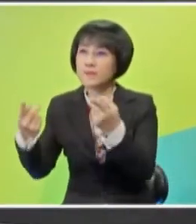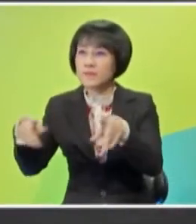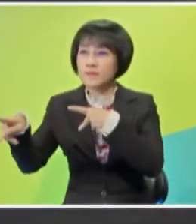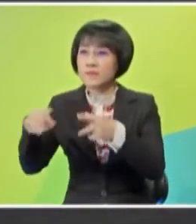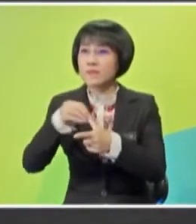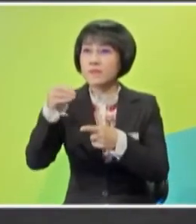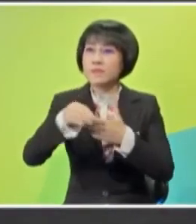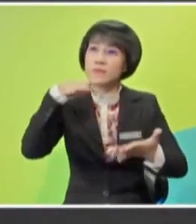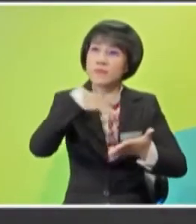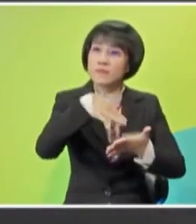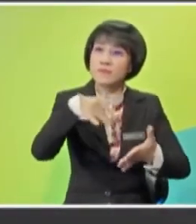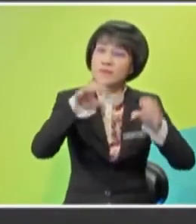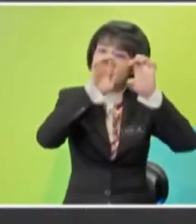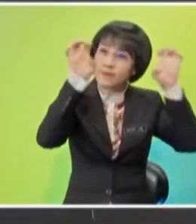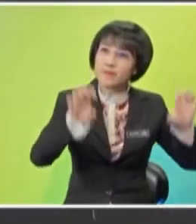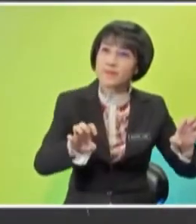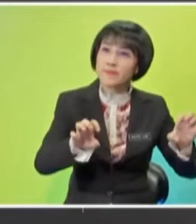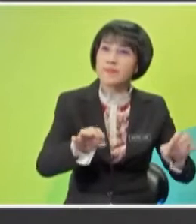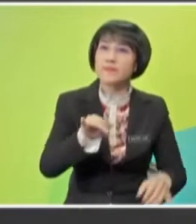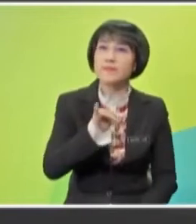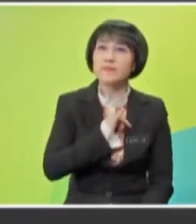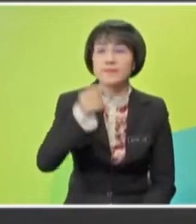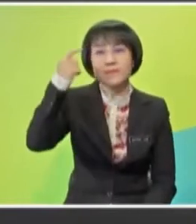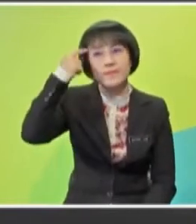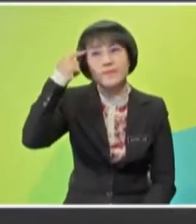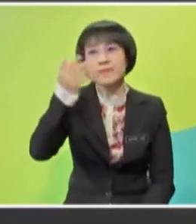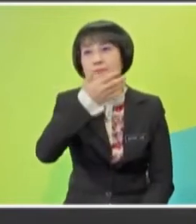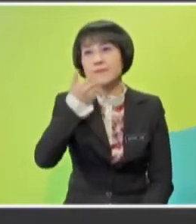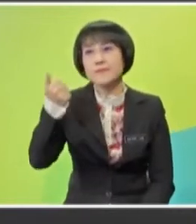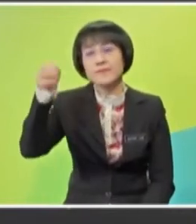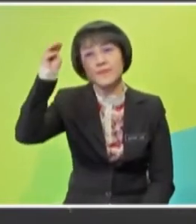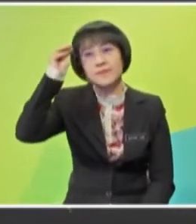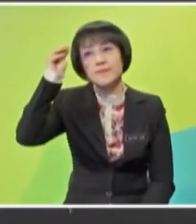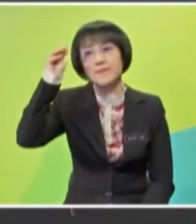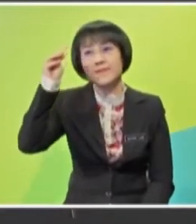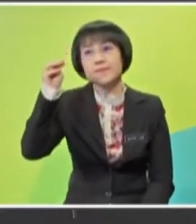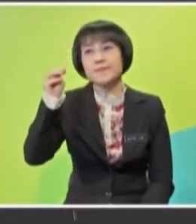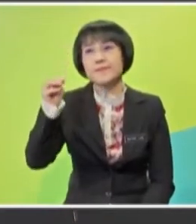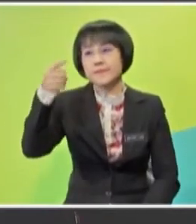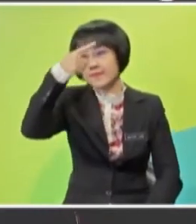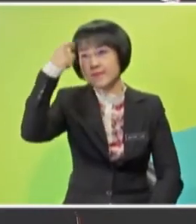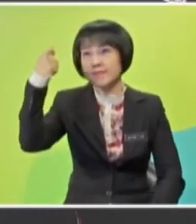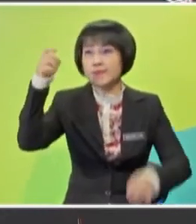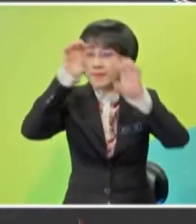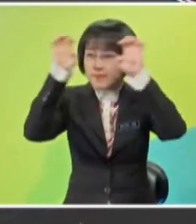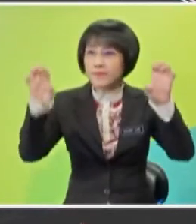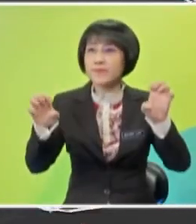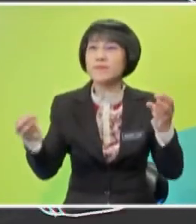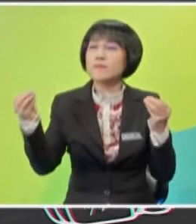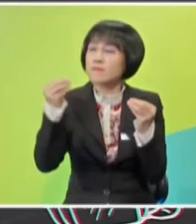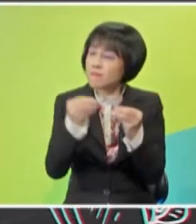exam tomorrow. I really think it's best for him to study because the exam is more important for his school.